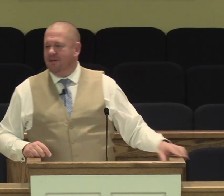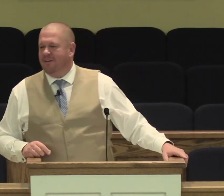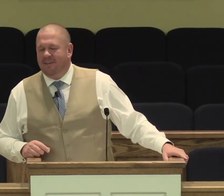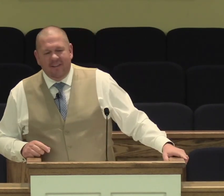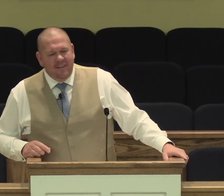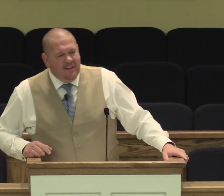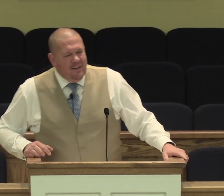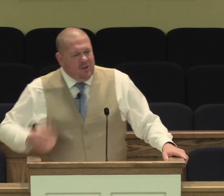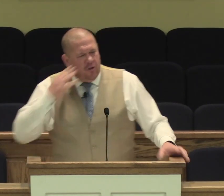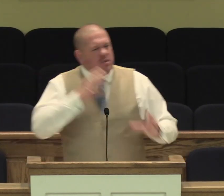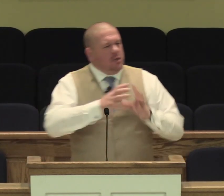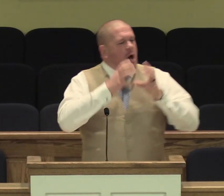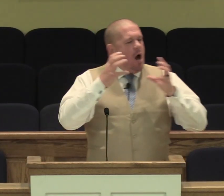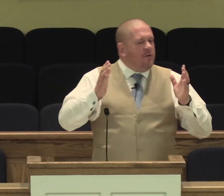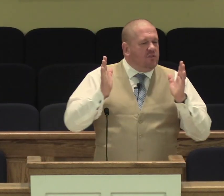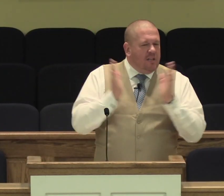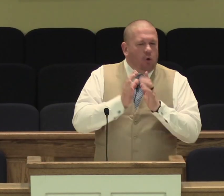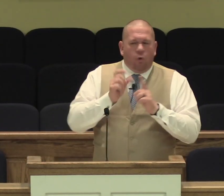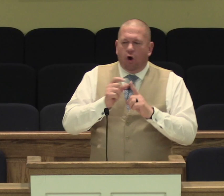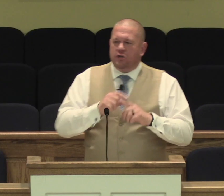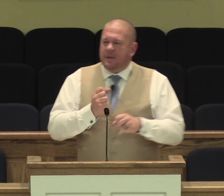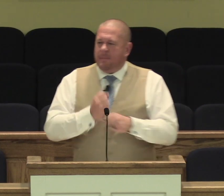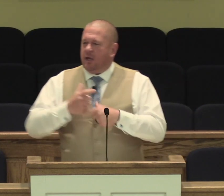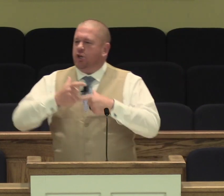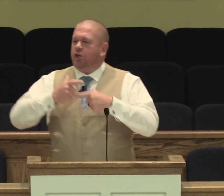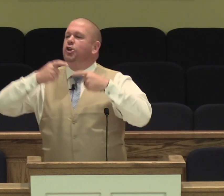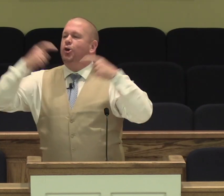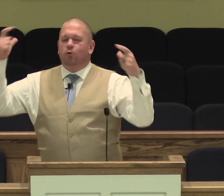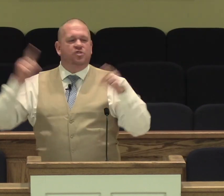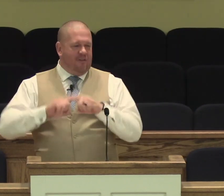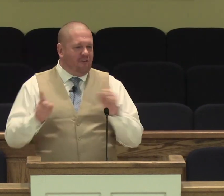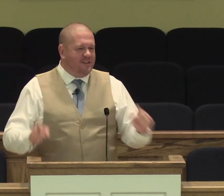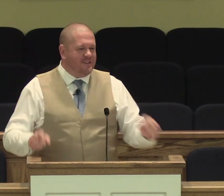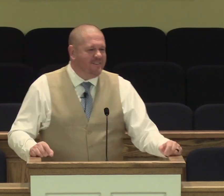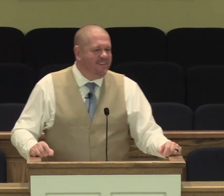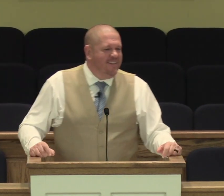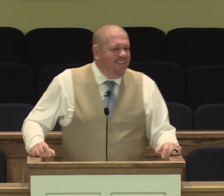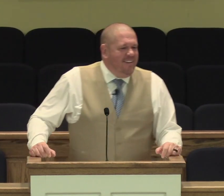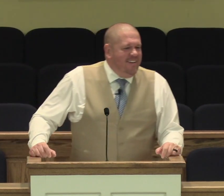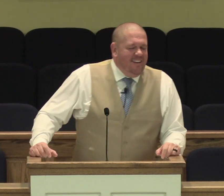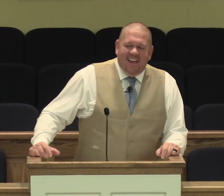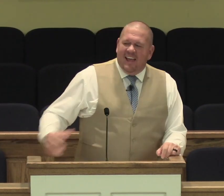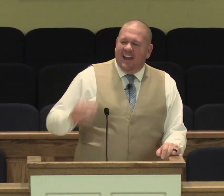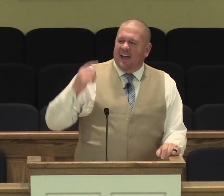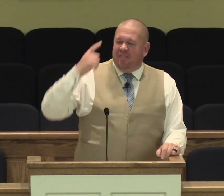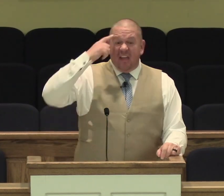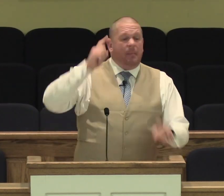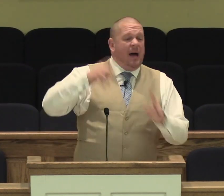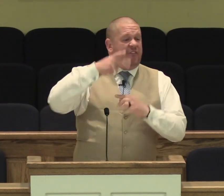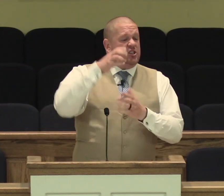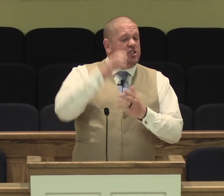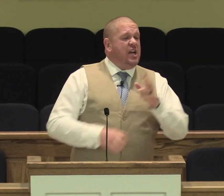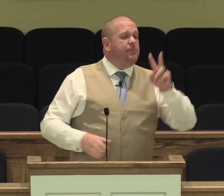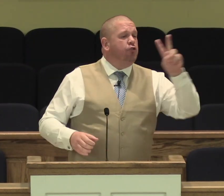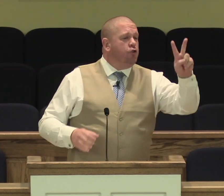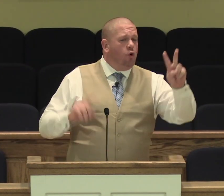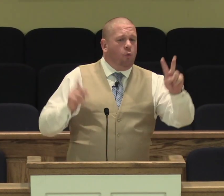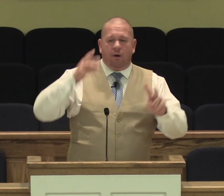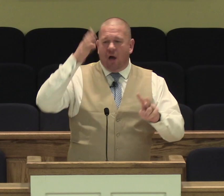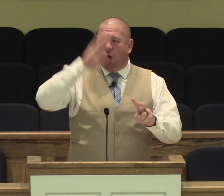words. You know, there's a lot of little words that make a huge difference. And I think about Ephesians